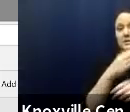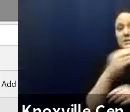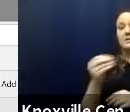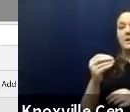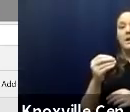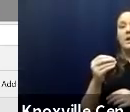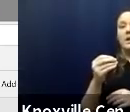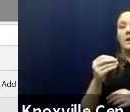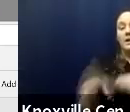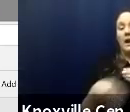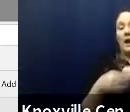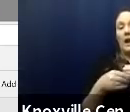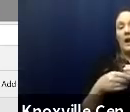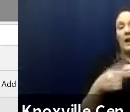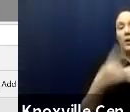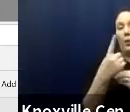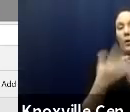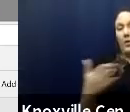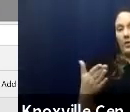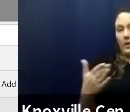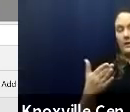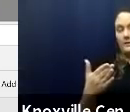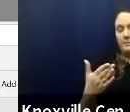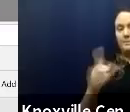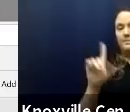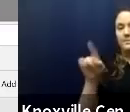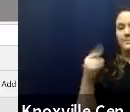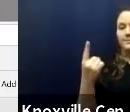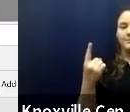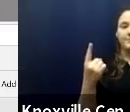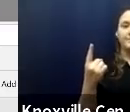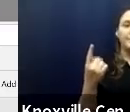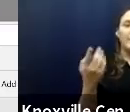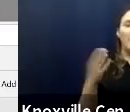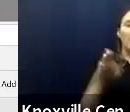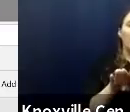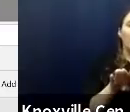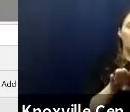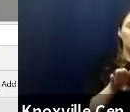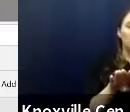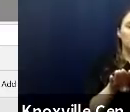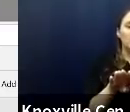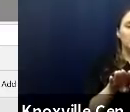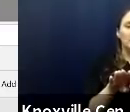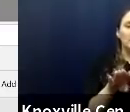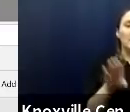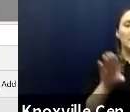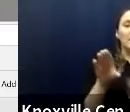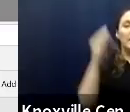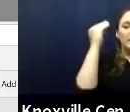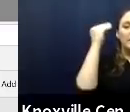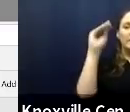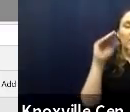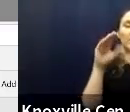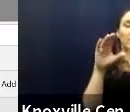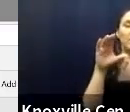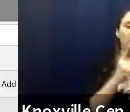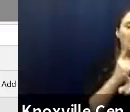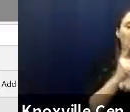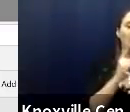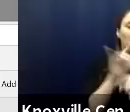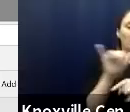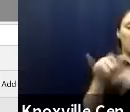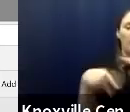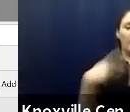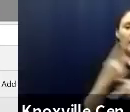add one thing, which is to let's kind of close down the sale of alcohol at those sorts of places at